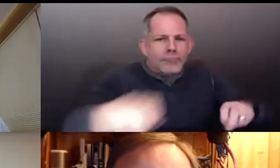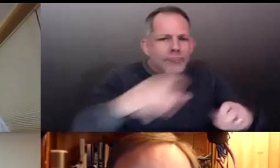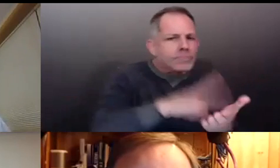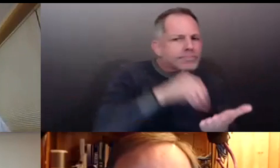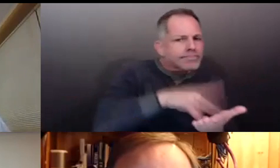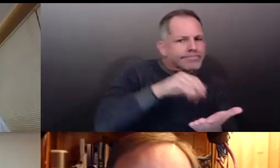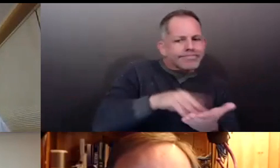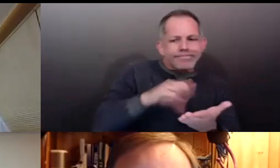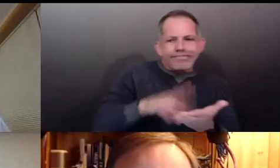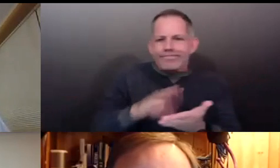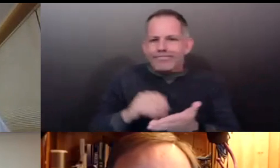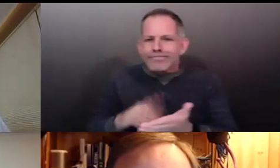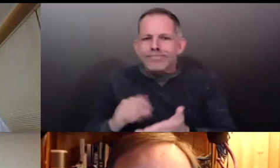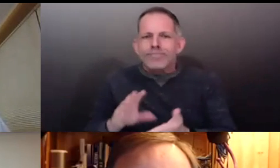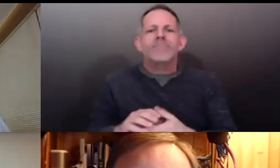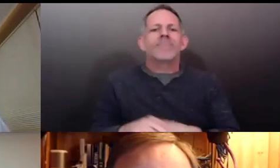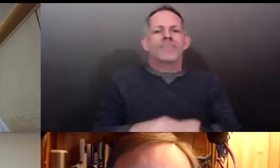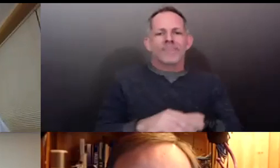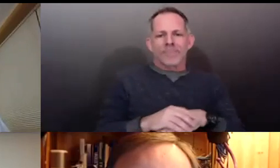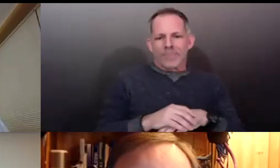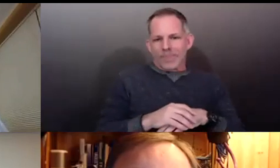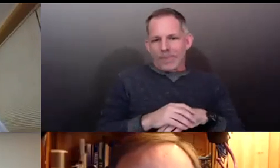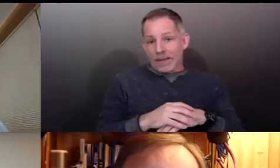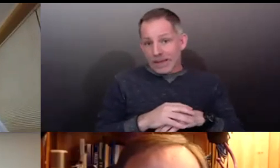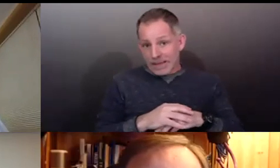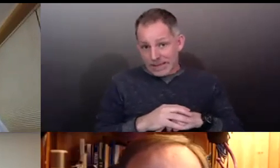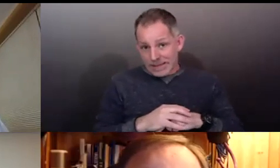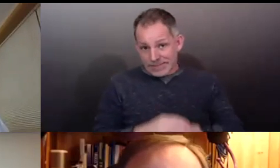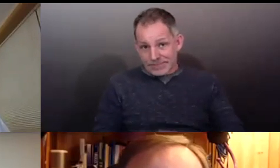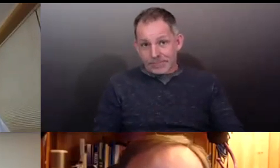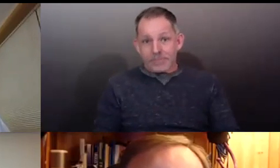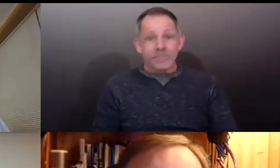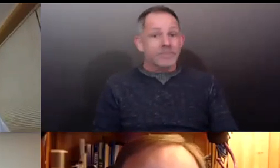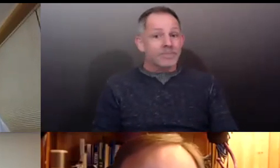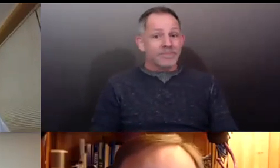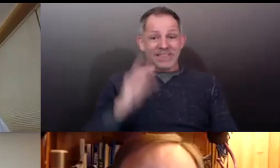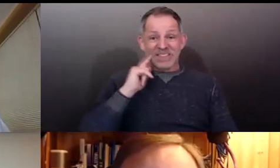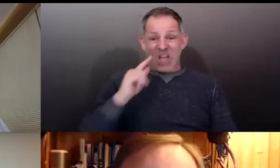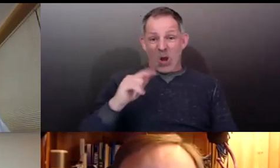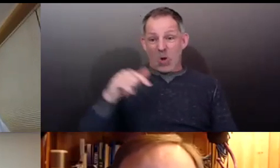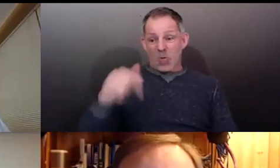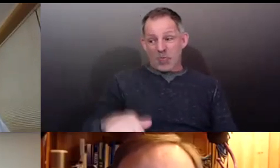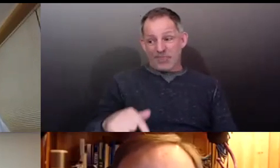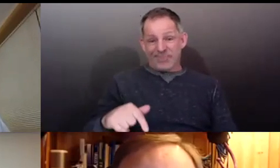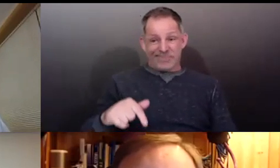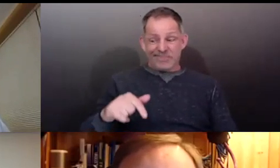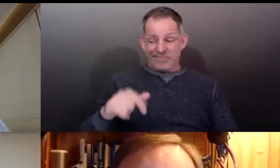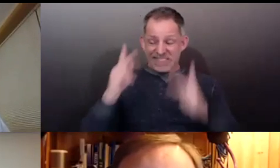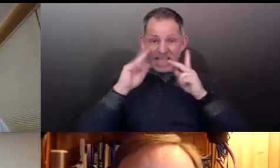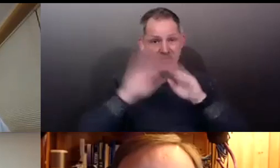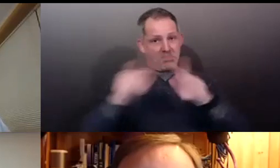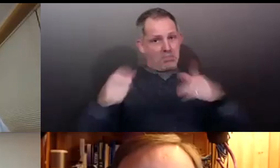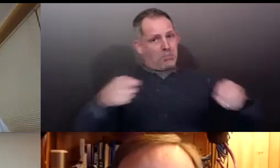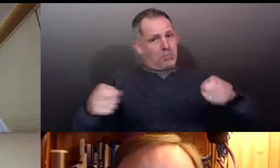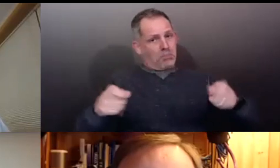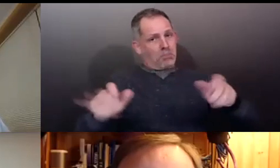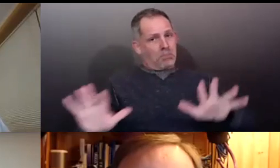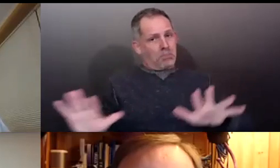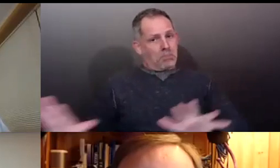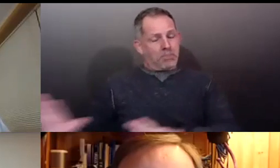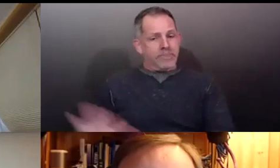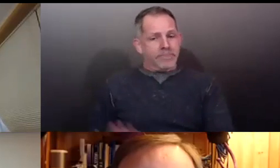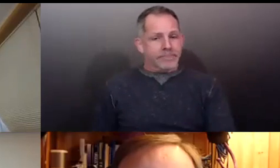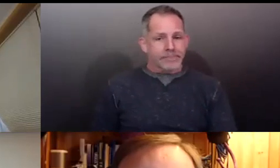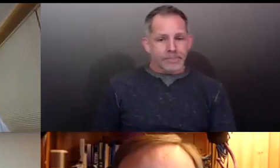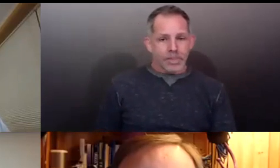problematic stretch of time in your child's life. Great. Last question I'll pose to all three